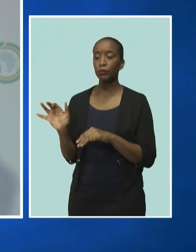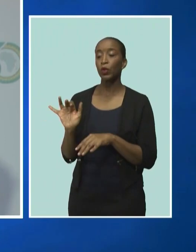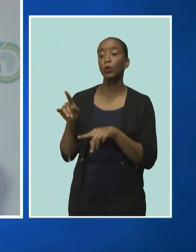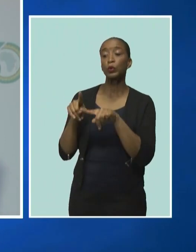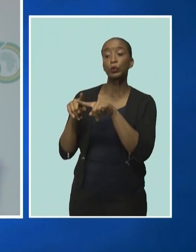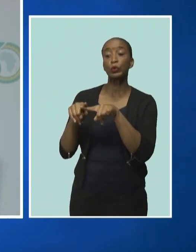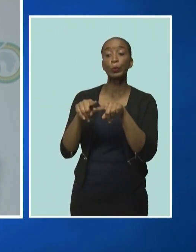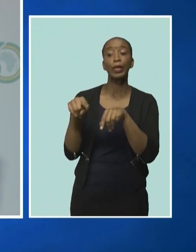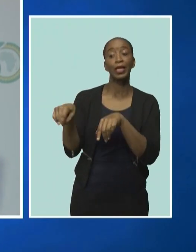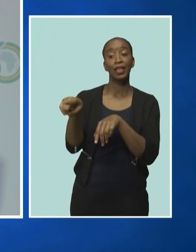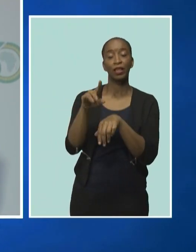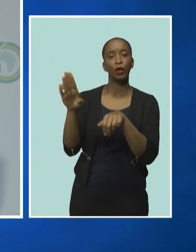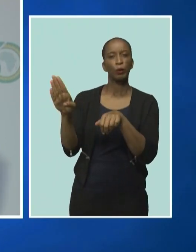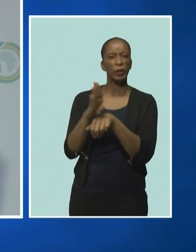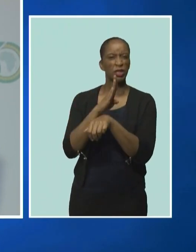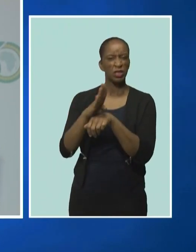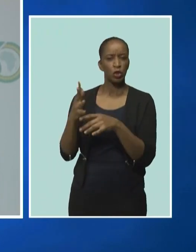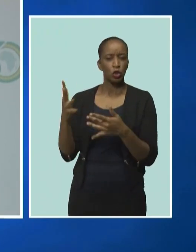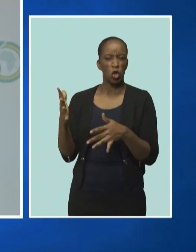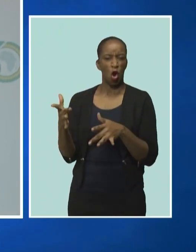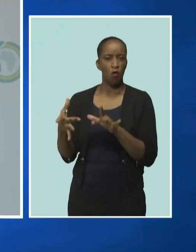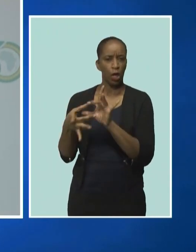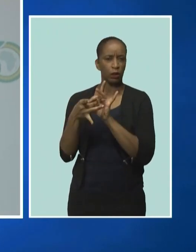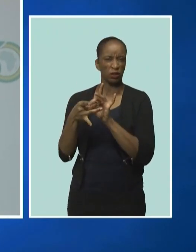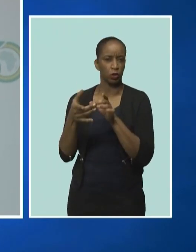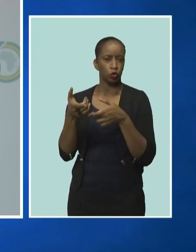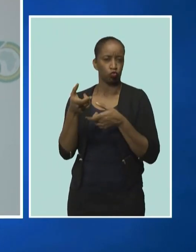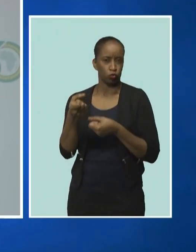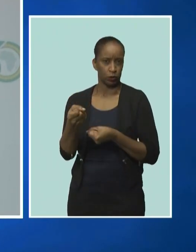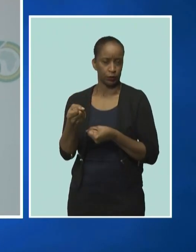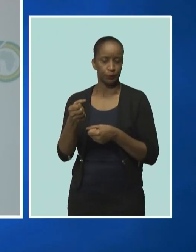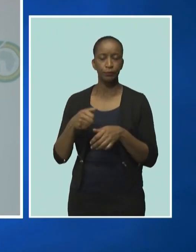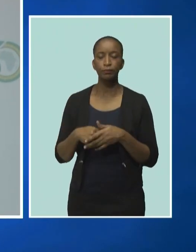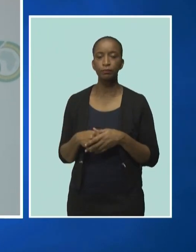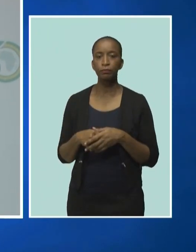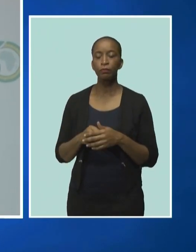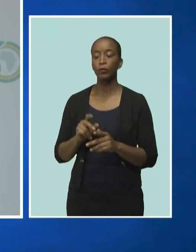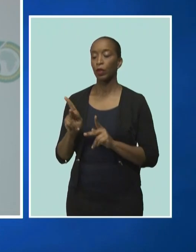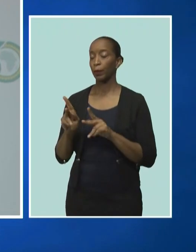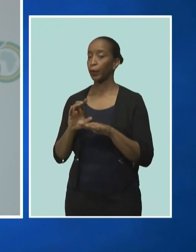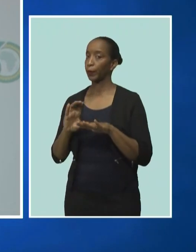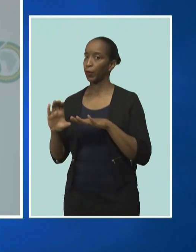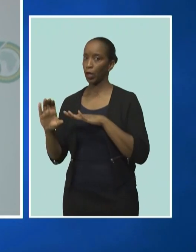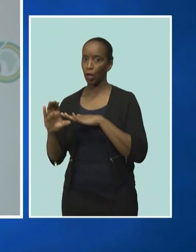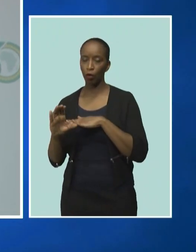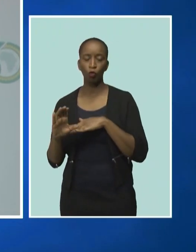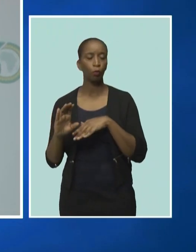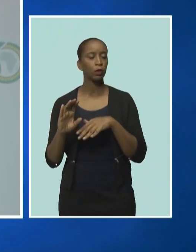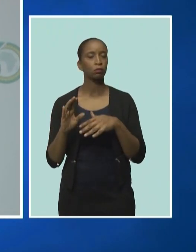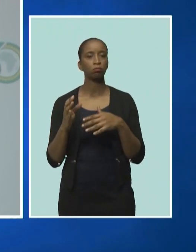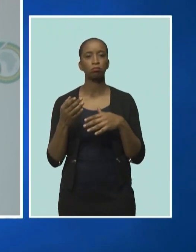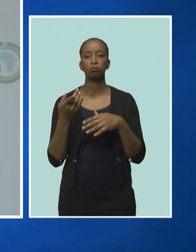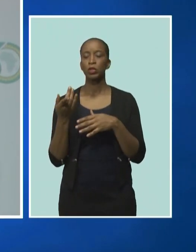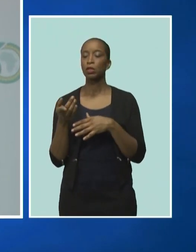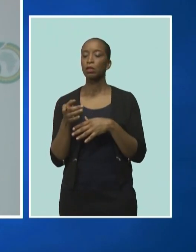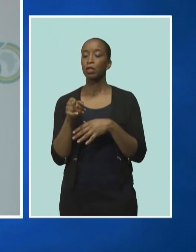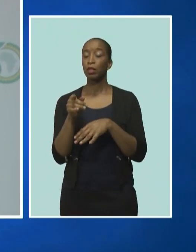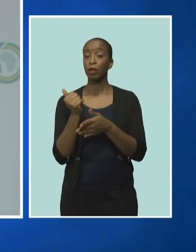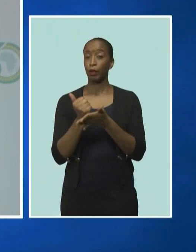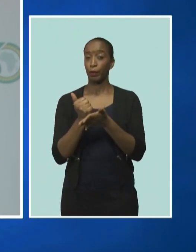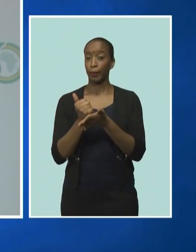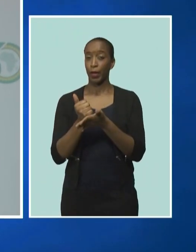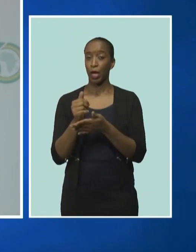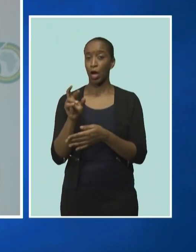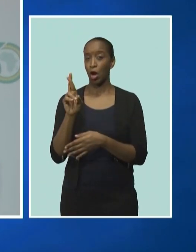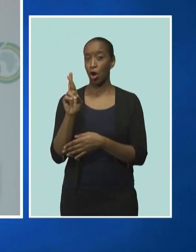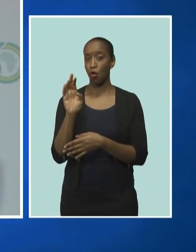pray that equally, Caribbean people in going to Ghana and wherever else Republic Bank will go, will also have that initial